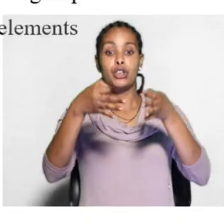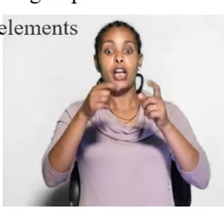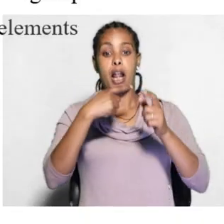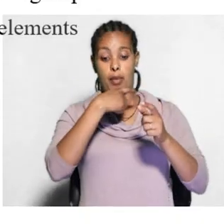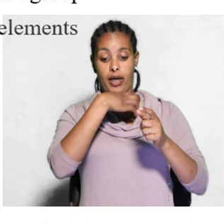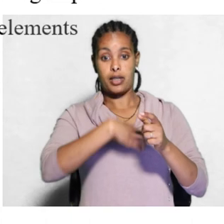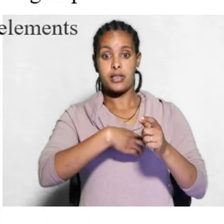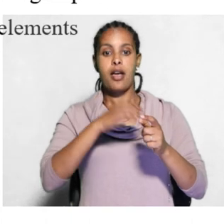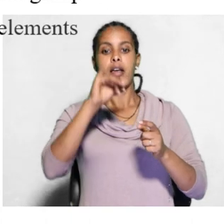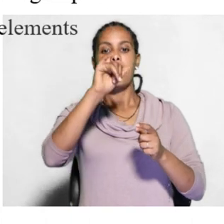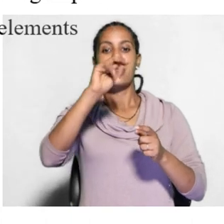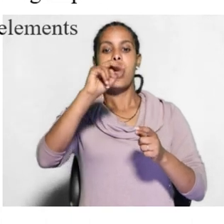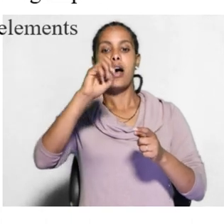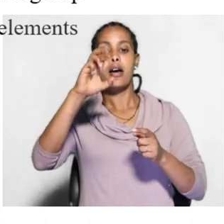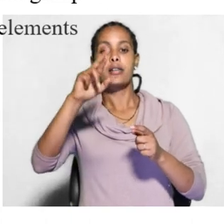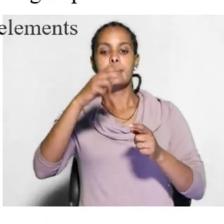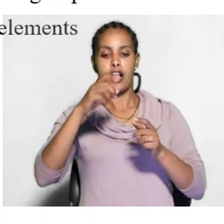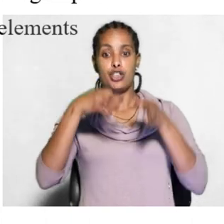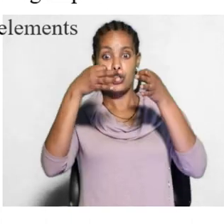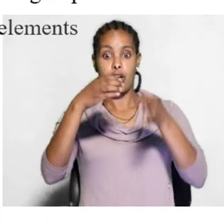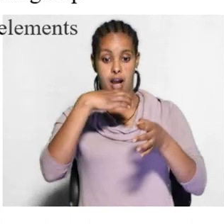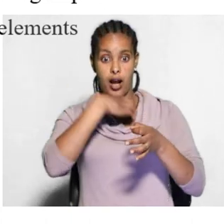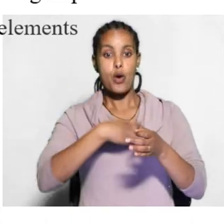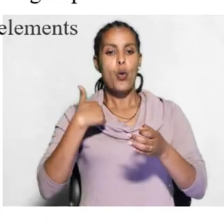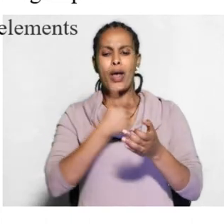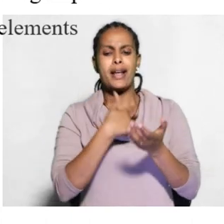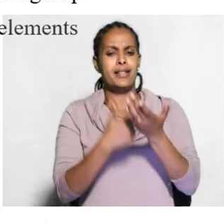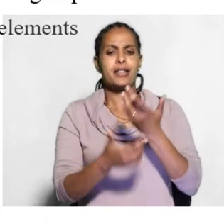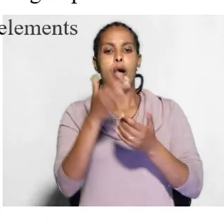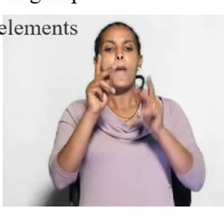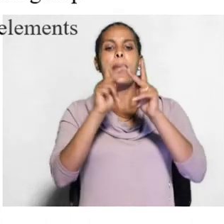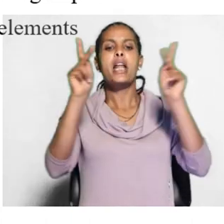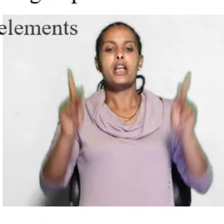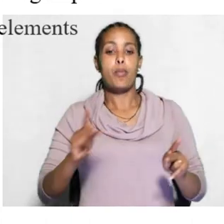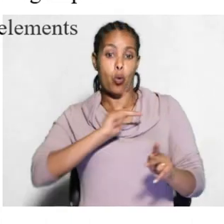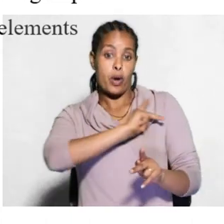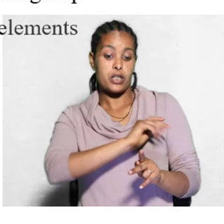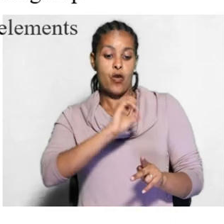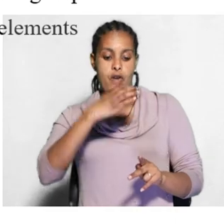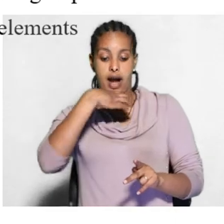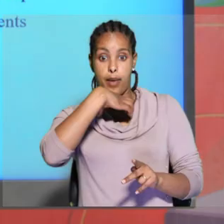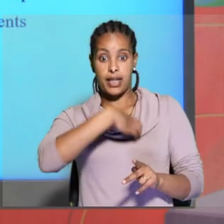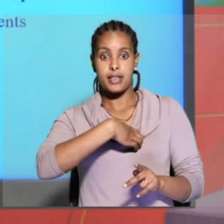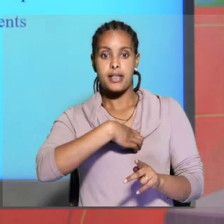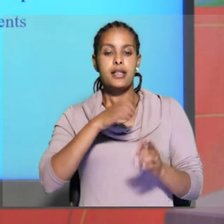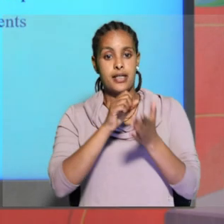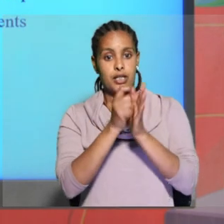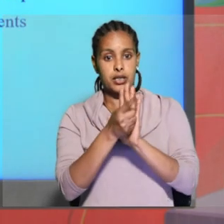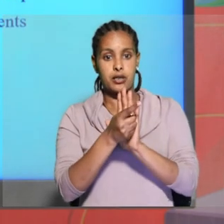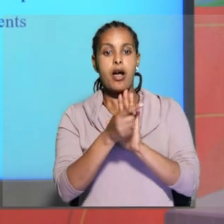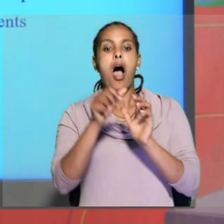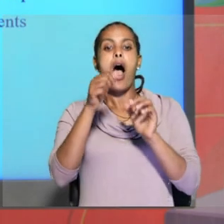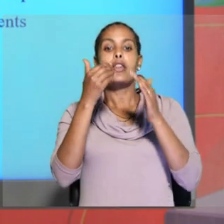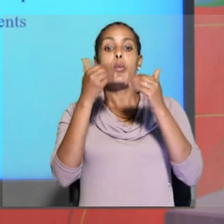and inner transition elements. We discussed the periodic properties of elements such as